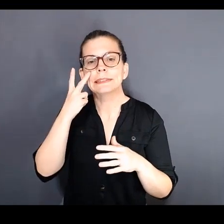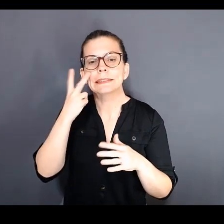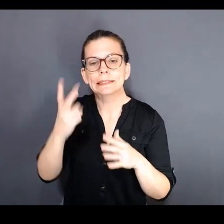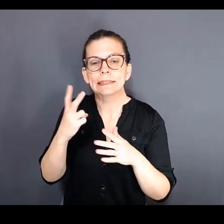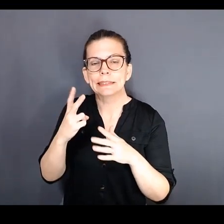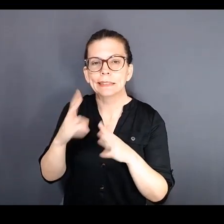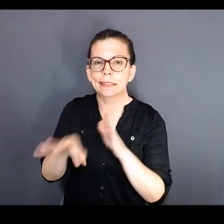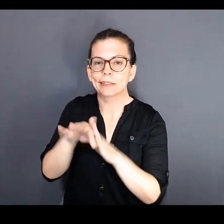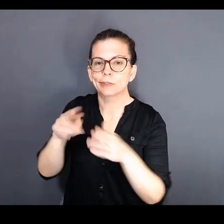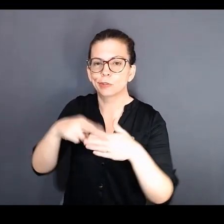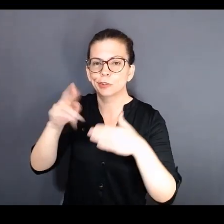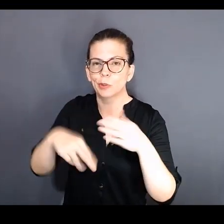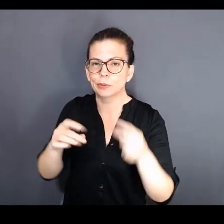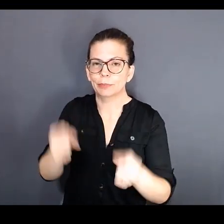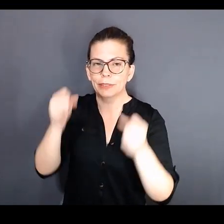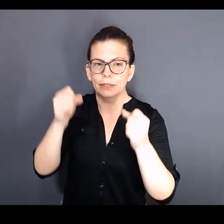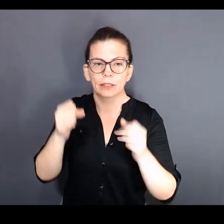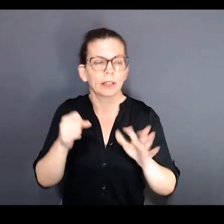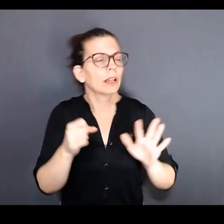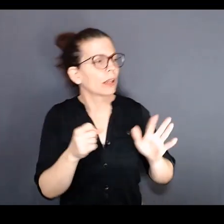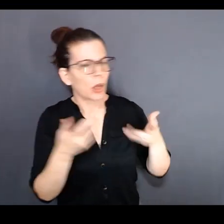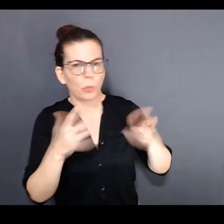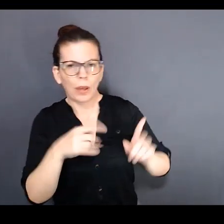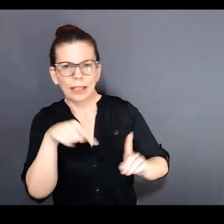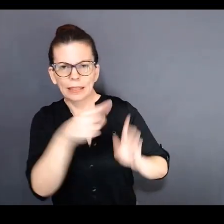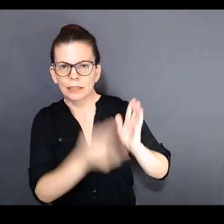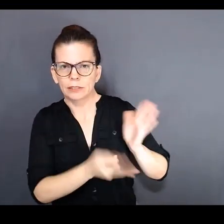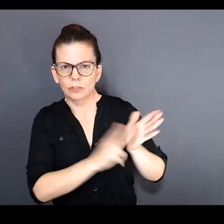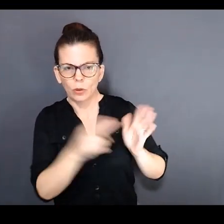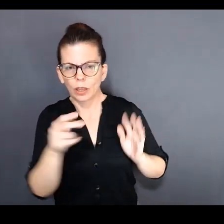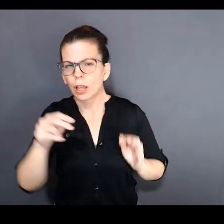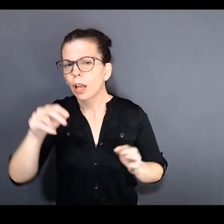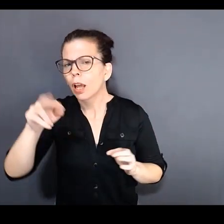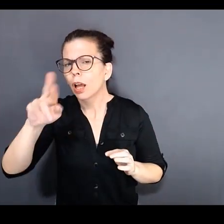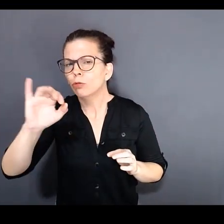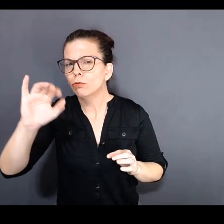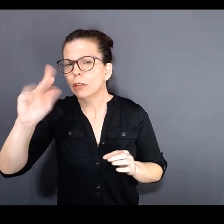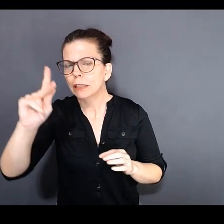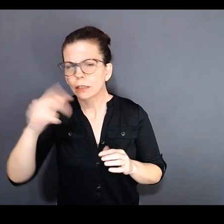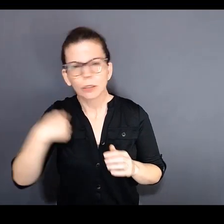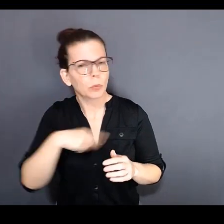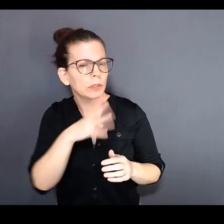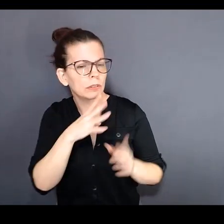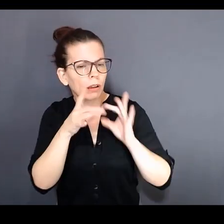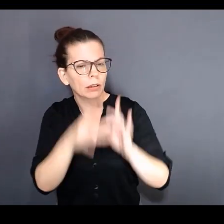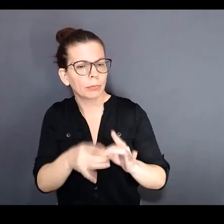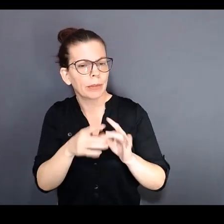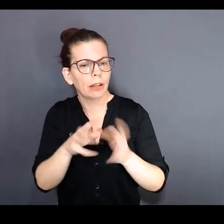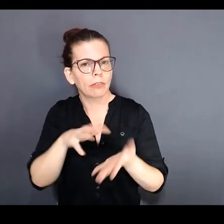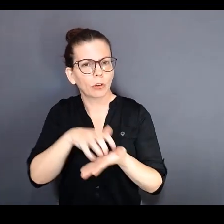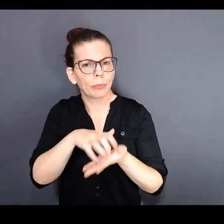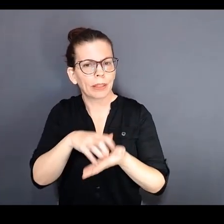enabled, and you start seeing findings right away. Good. So while Kashish is logging in, Rick, when we talk